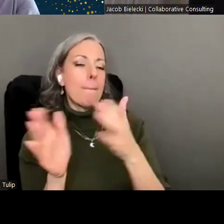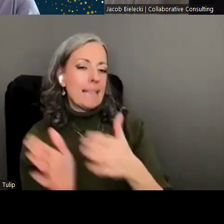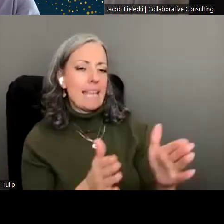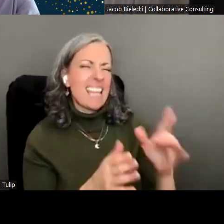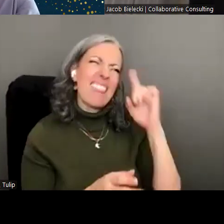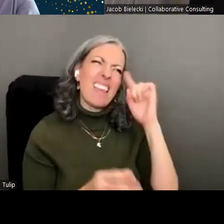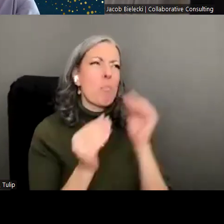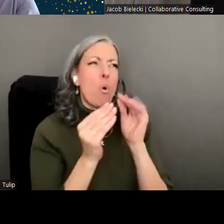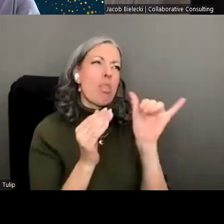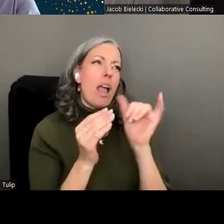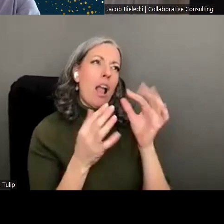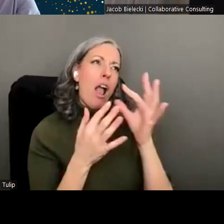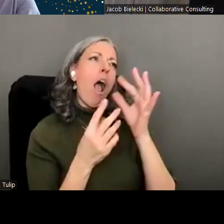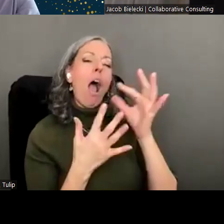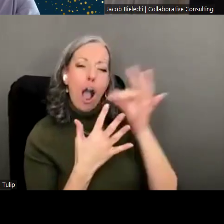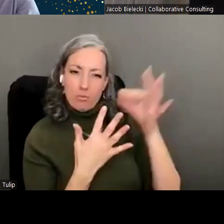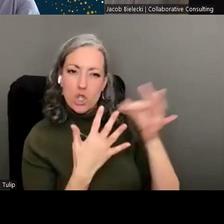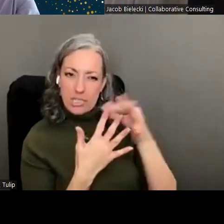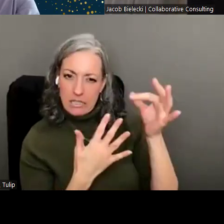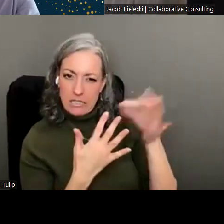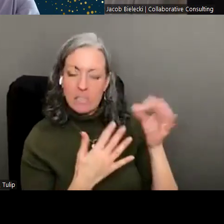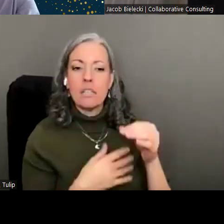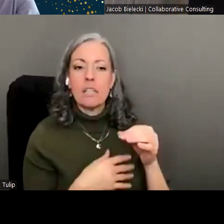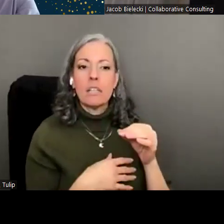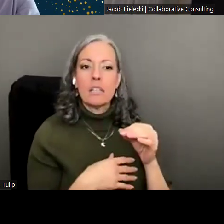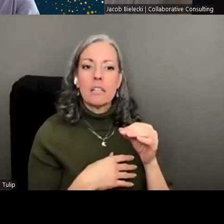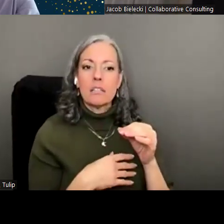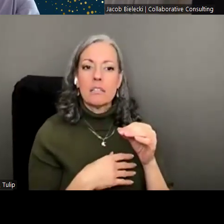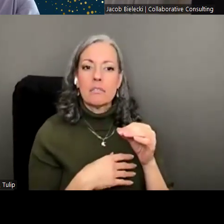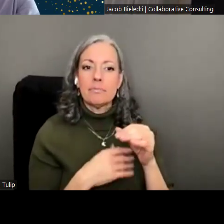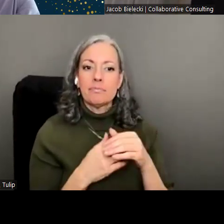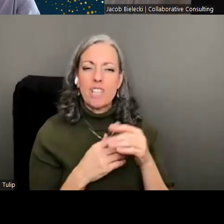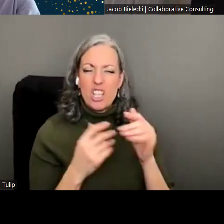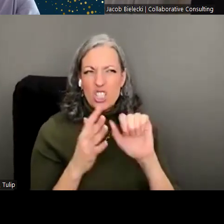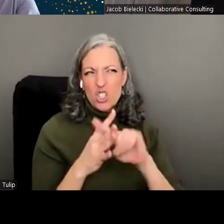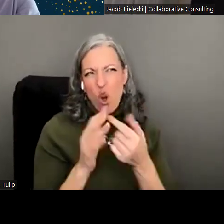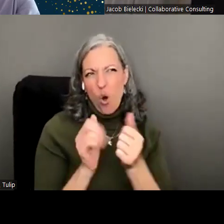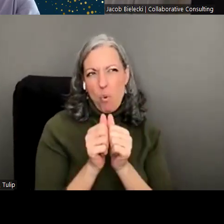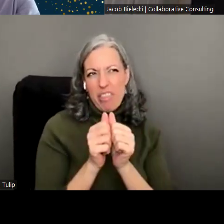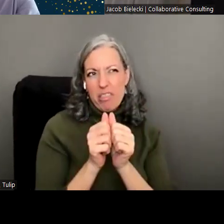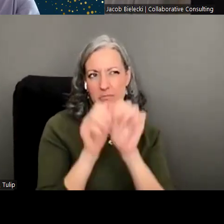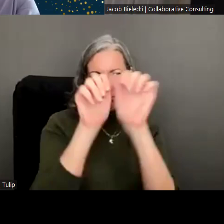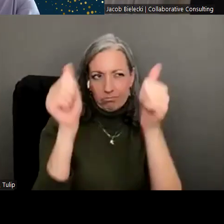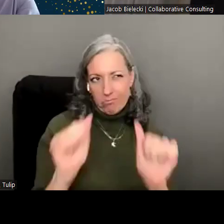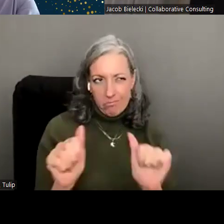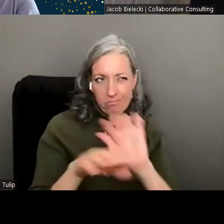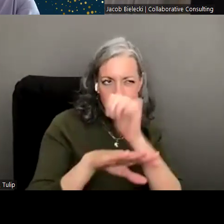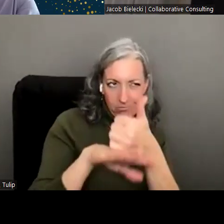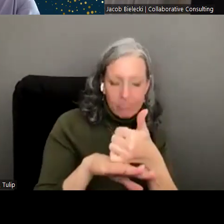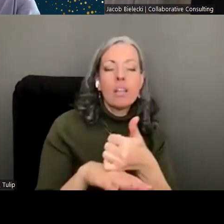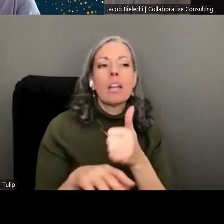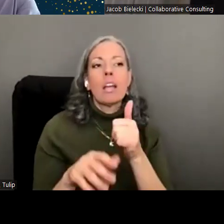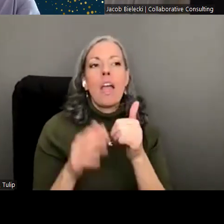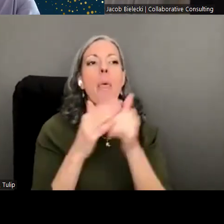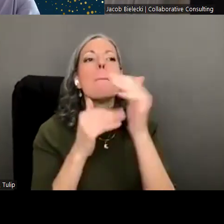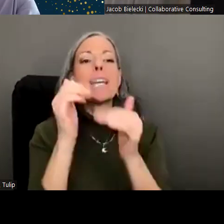It's usually easier when you start with straw man models and then kind of tinker with those and build out those